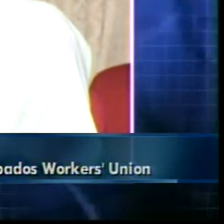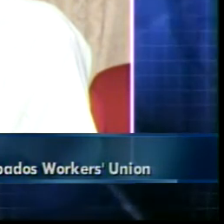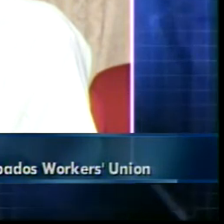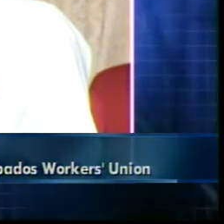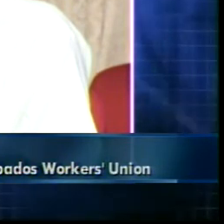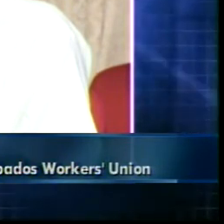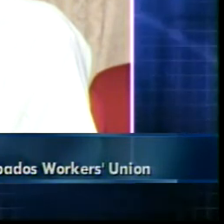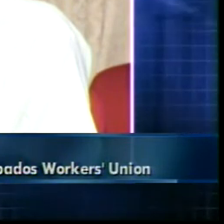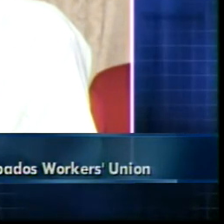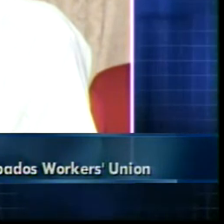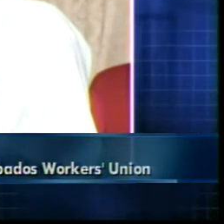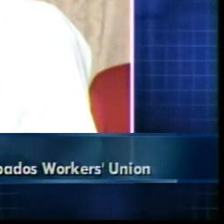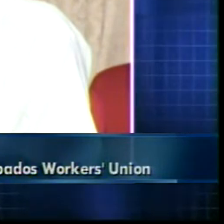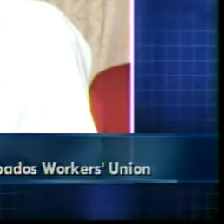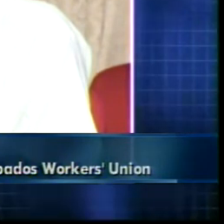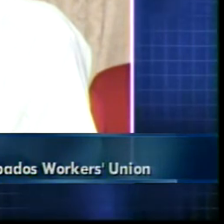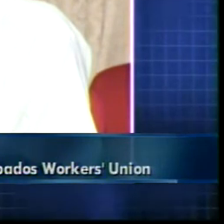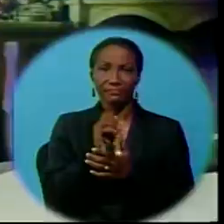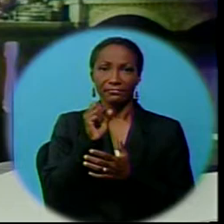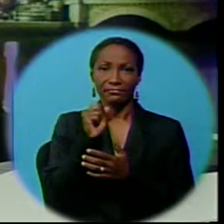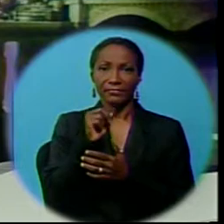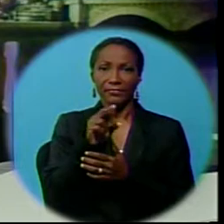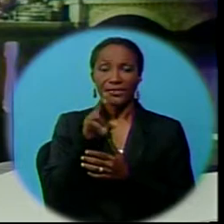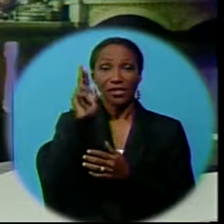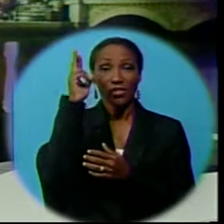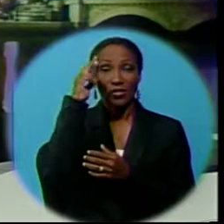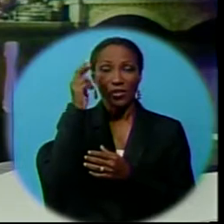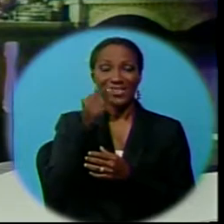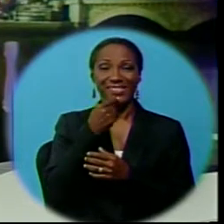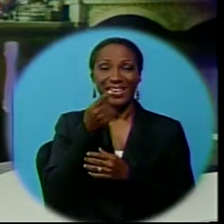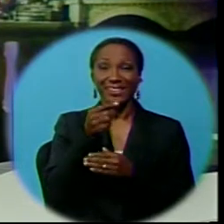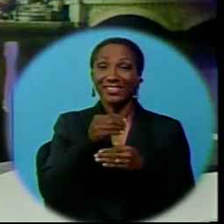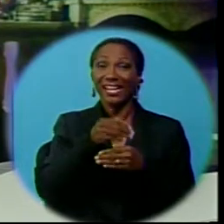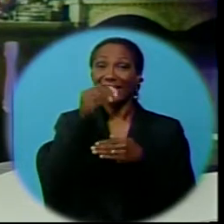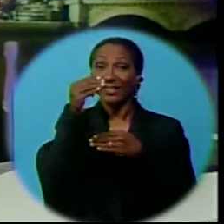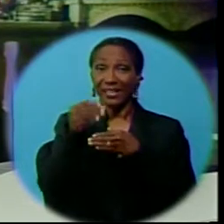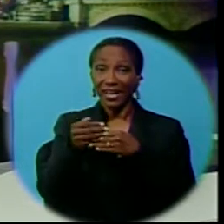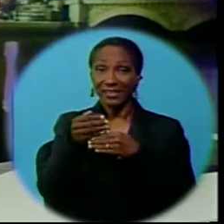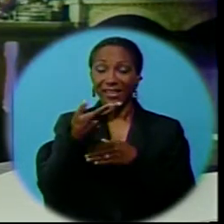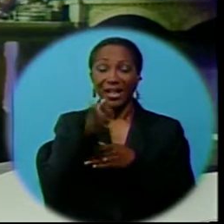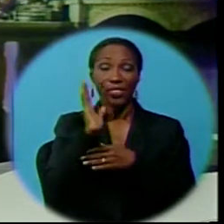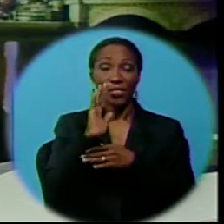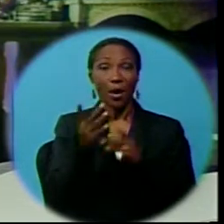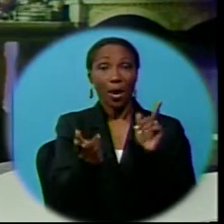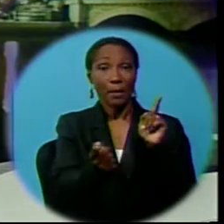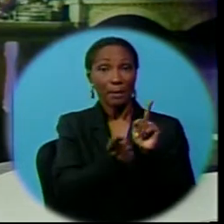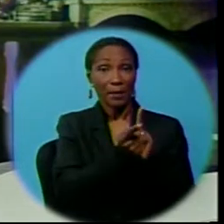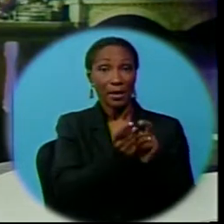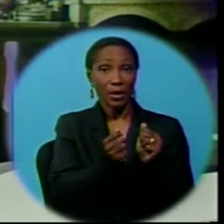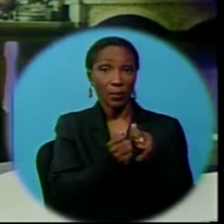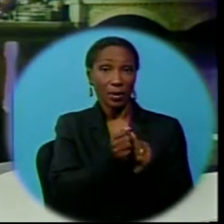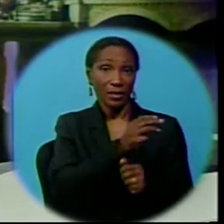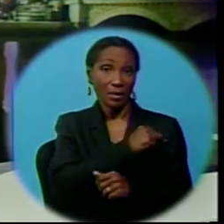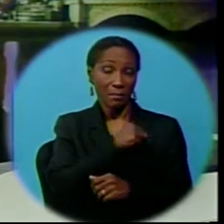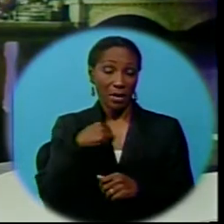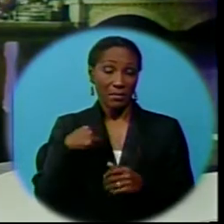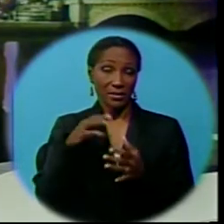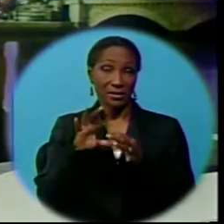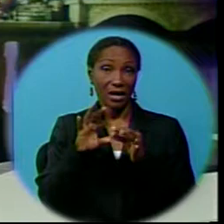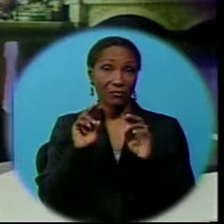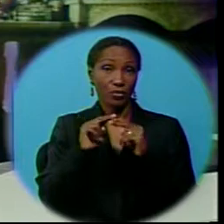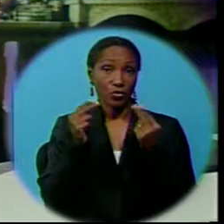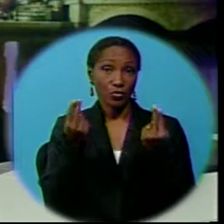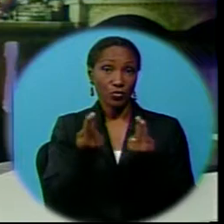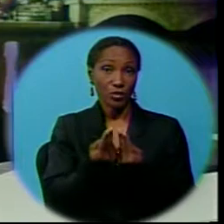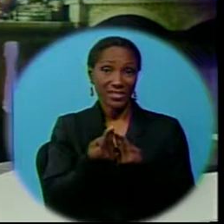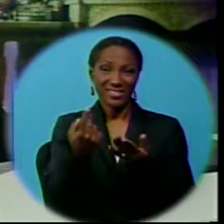so on our request. Sir Roy says the next step will be to meet with its members to discuss these issues and the time